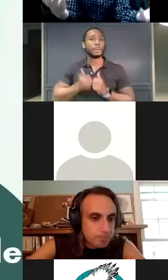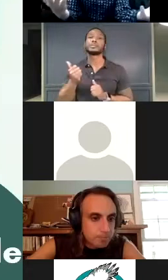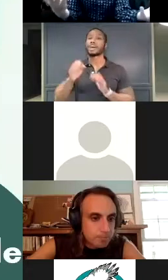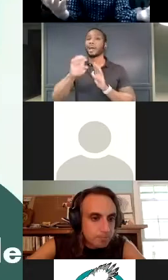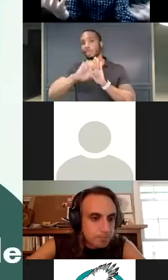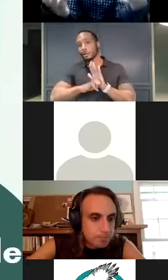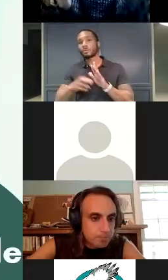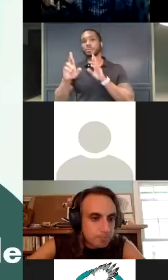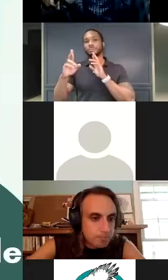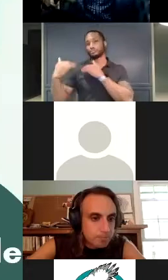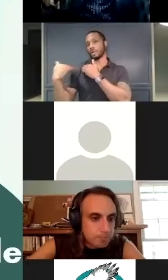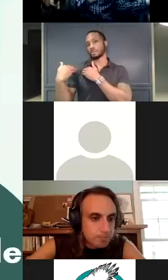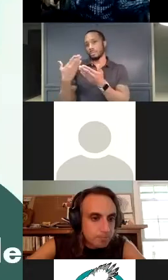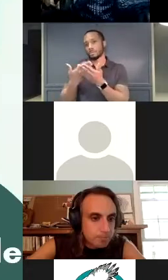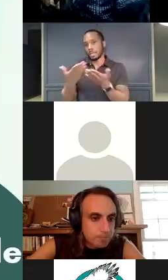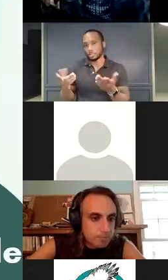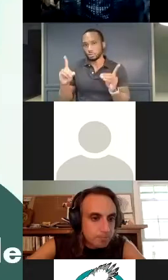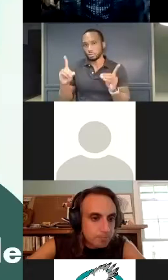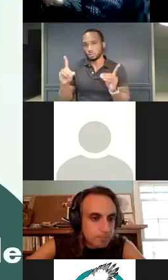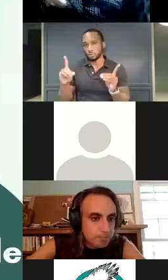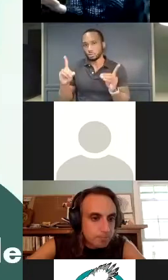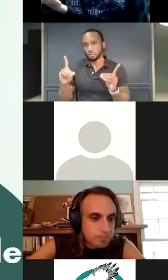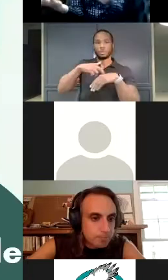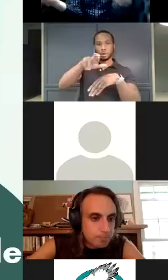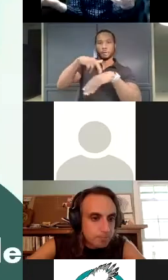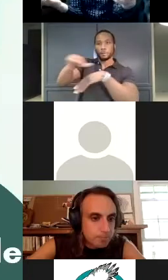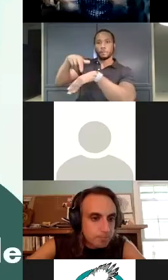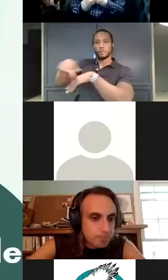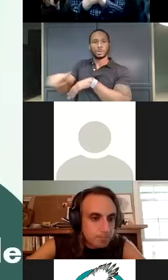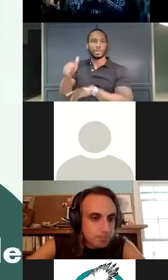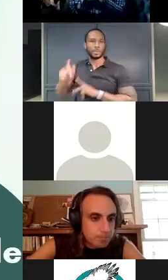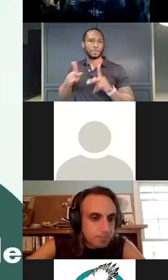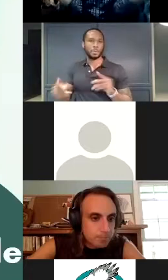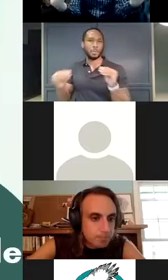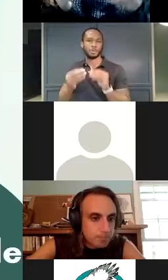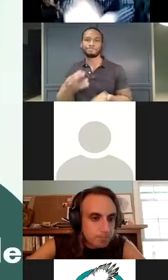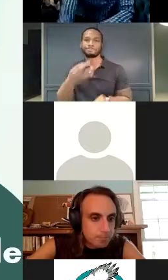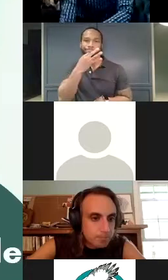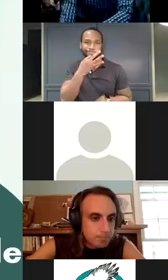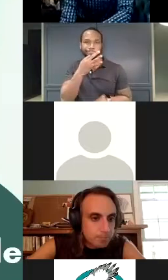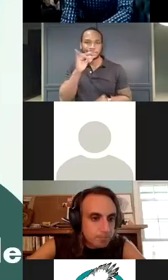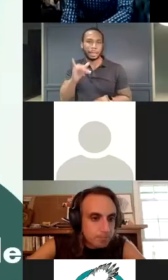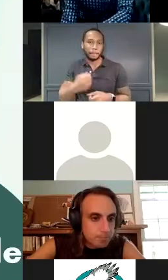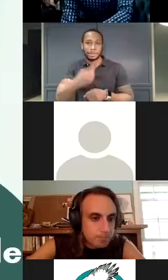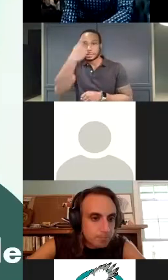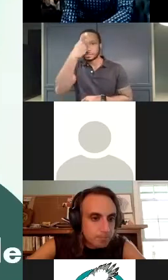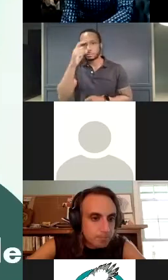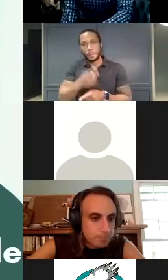to do to pass folks along to someone who has more expertise, and that makes a ton of sense, right?